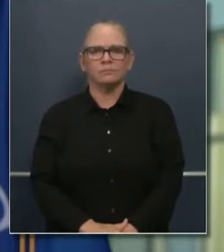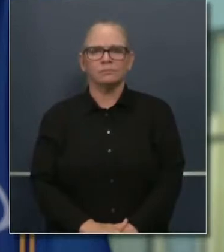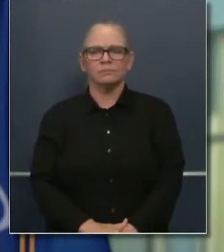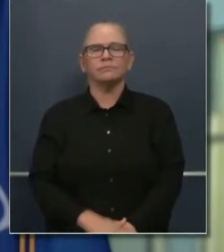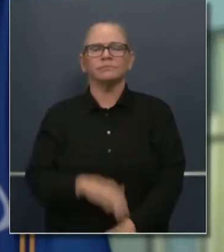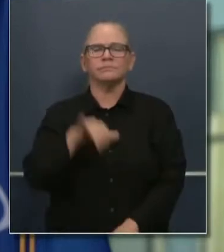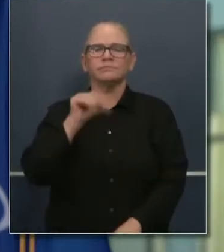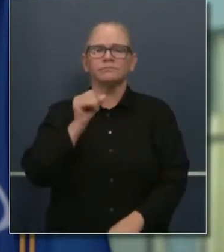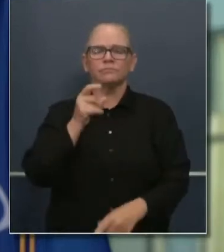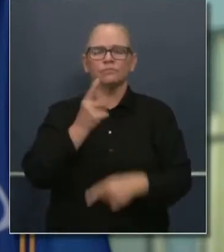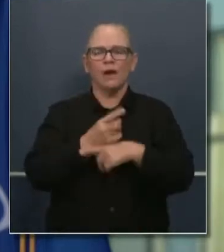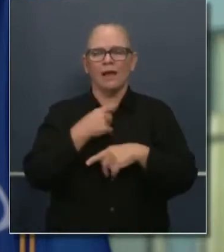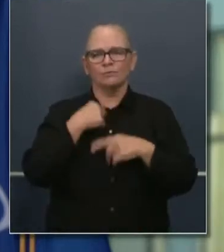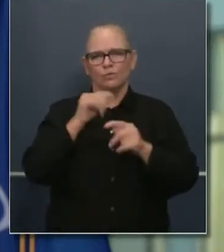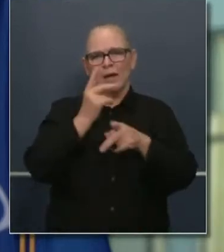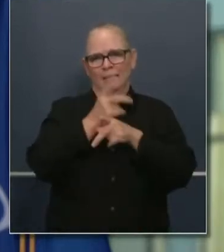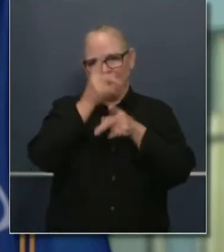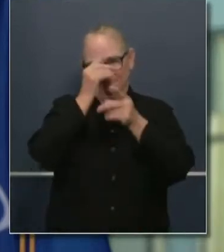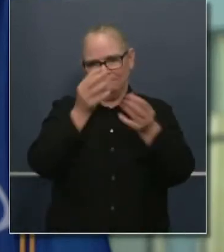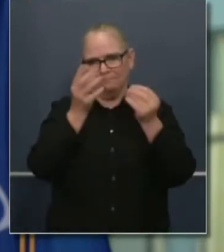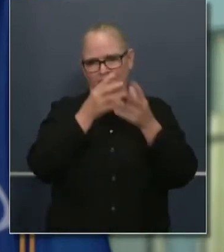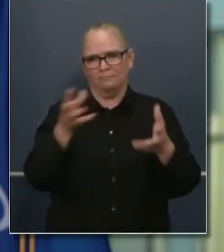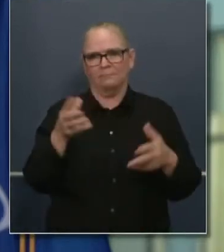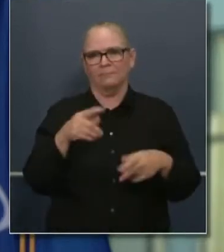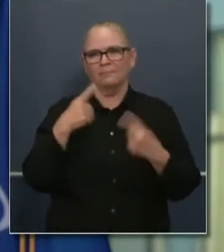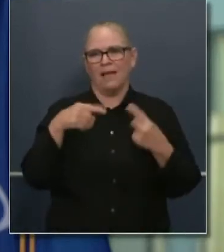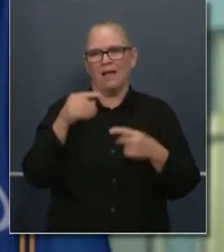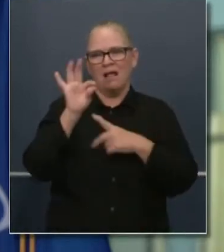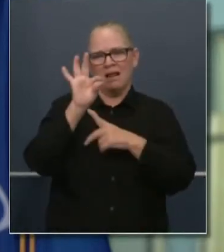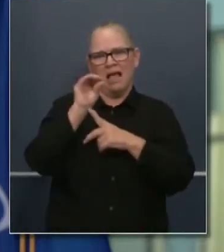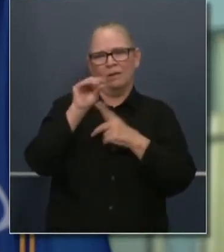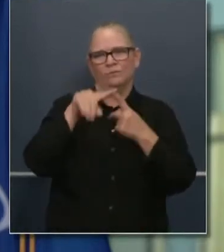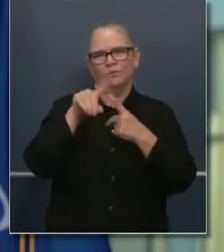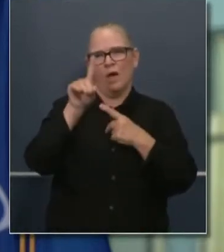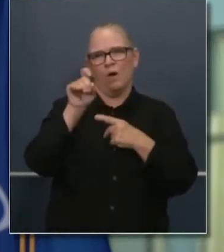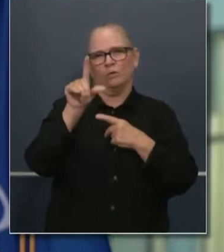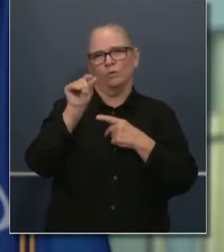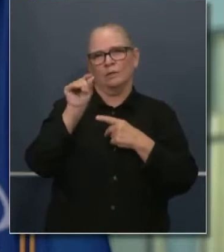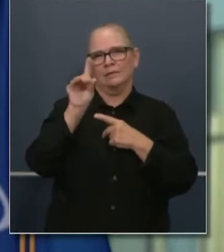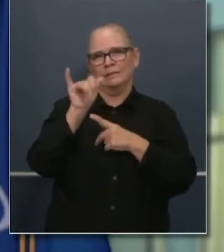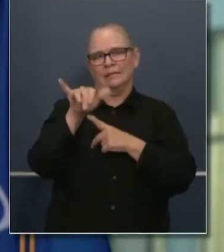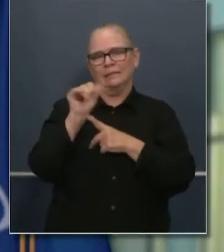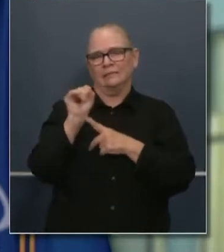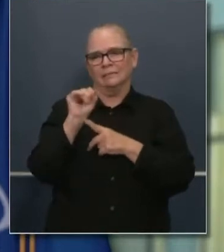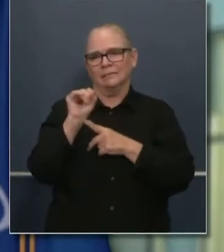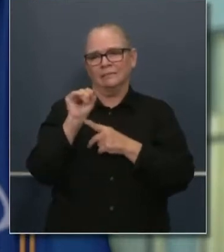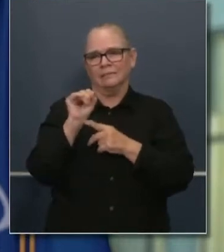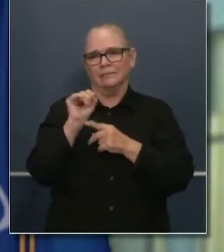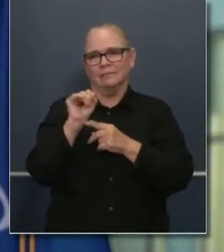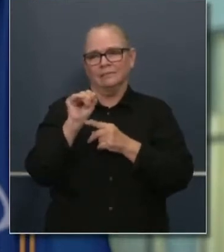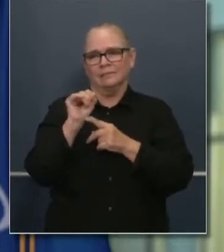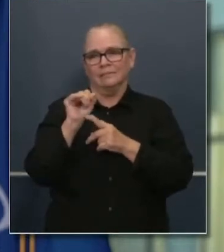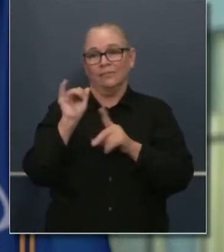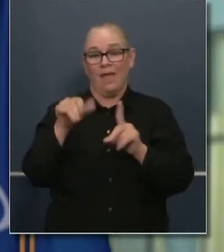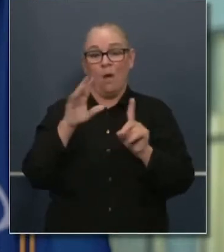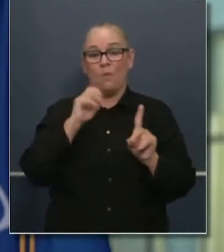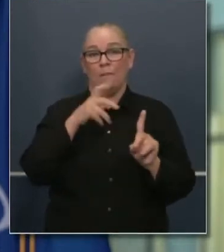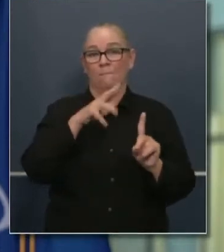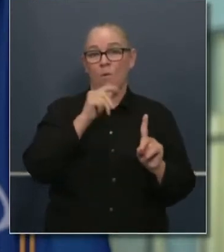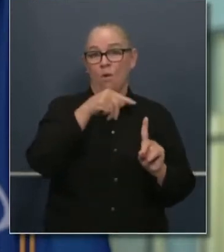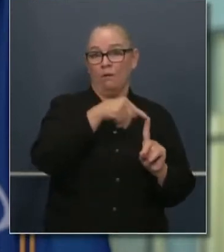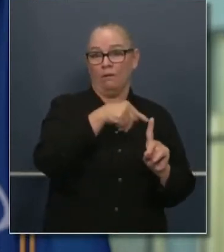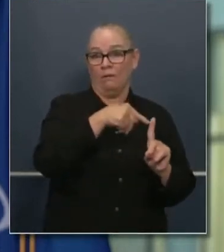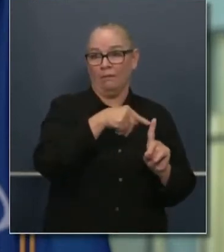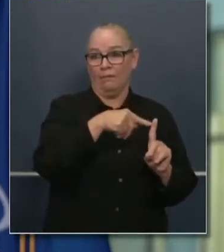those for now 90 to 120 days. As it relates to the specific report, we are just days